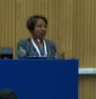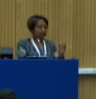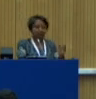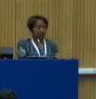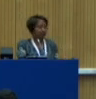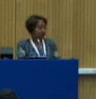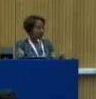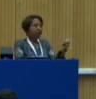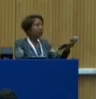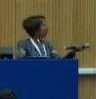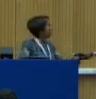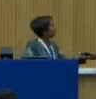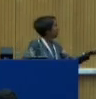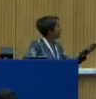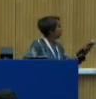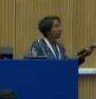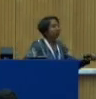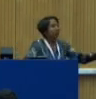Do you need a microphone? Oh.